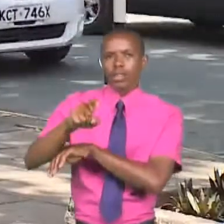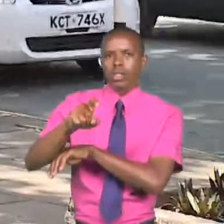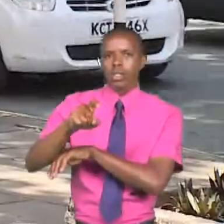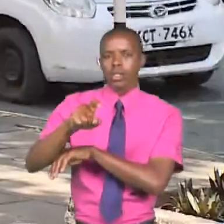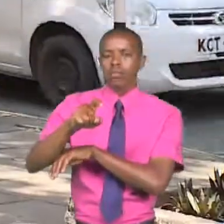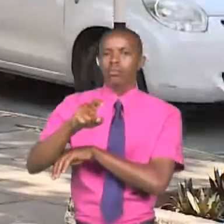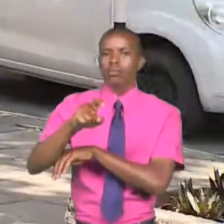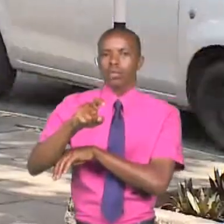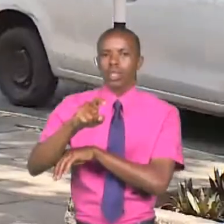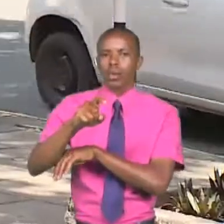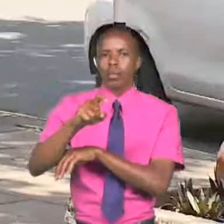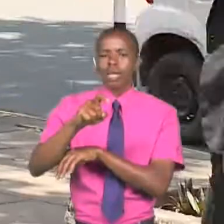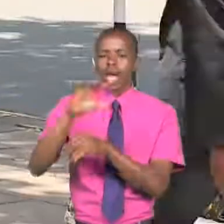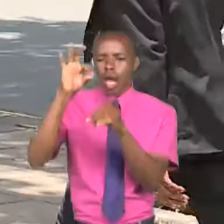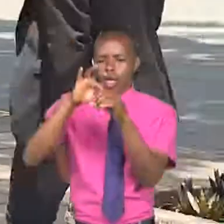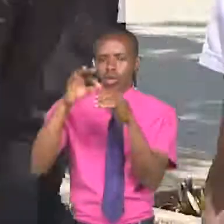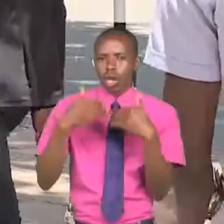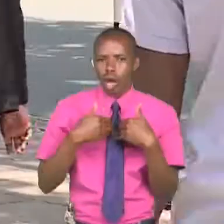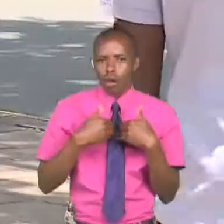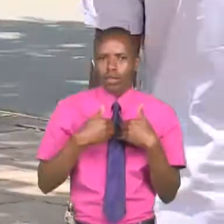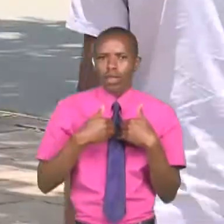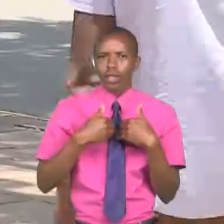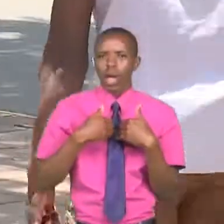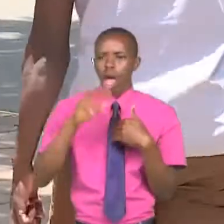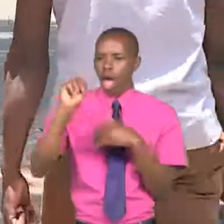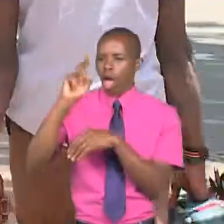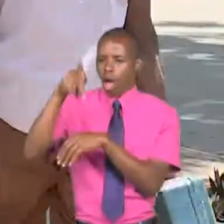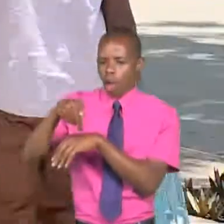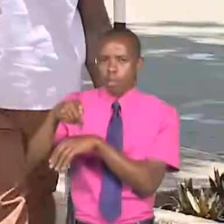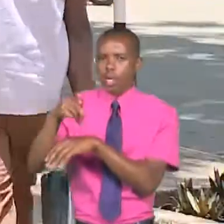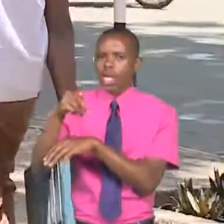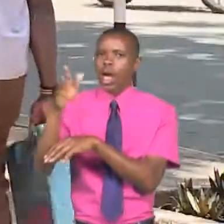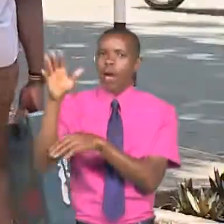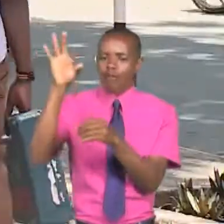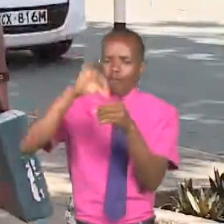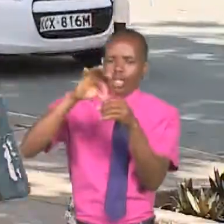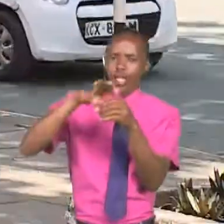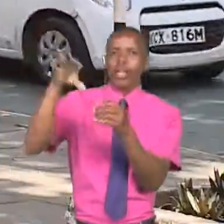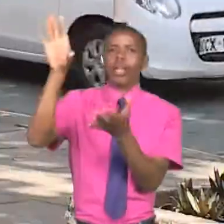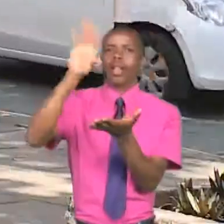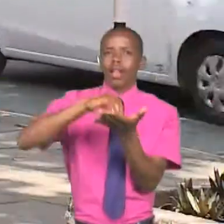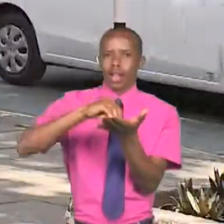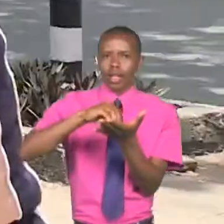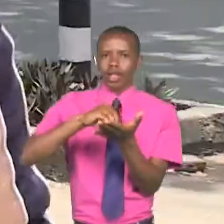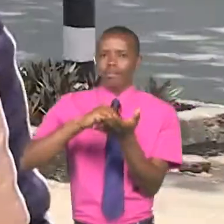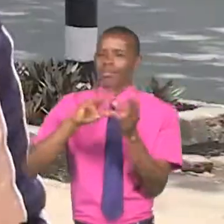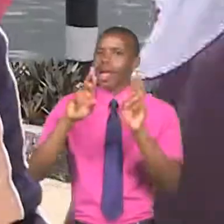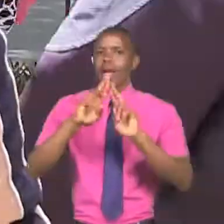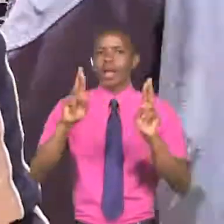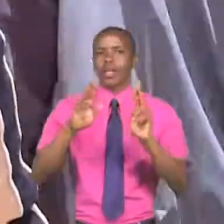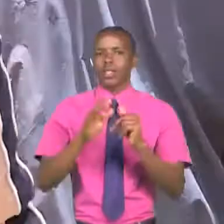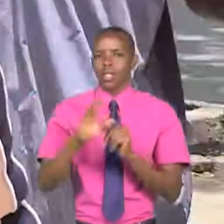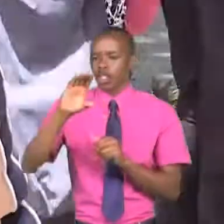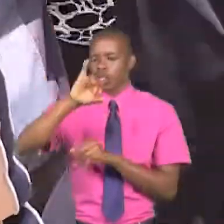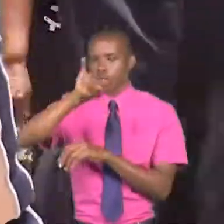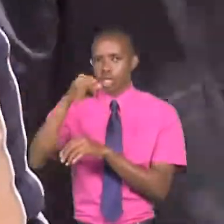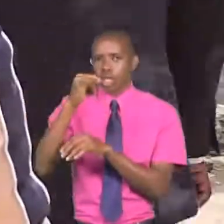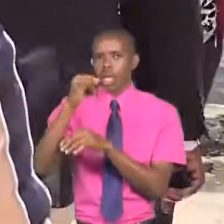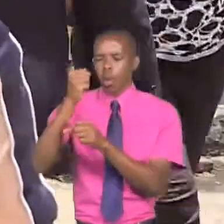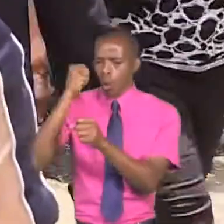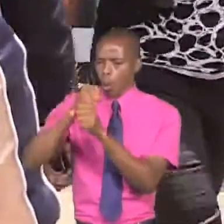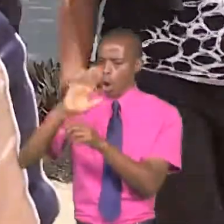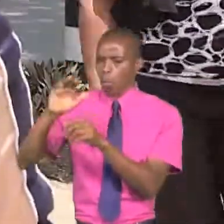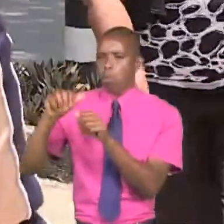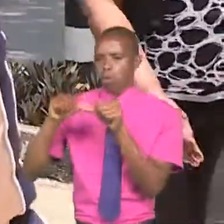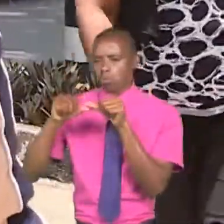have to go and have a by-election and have parliamentarians come back, be voted back, so let it be. The CJ is just doing his job according